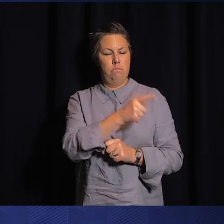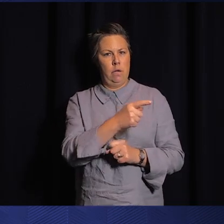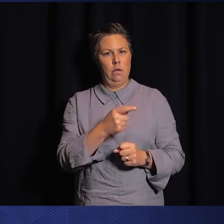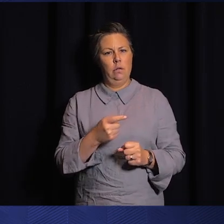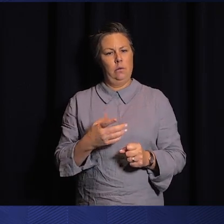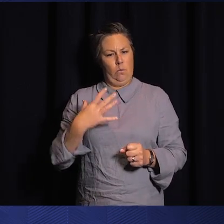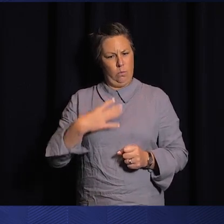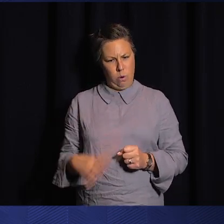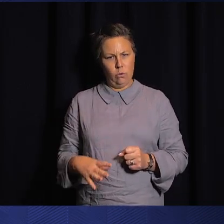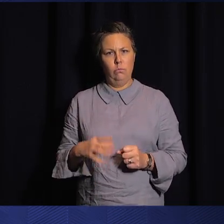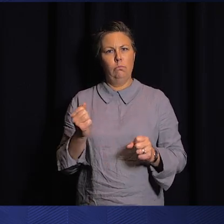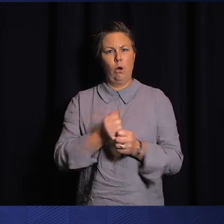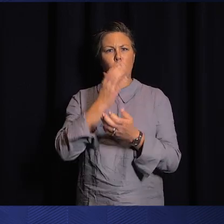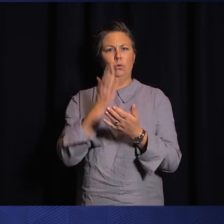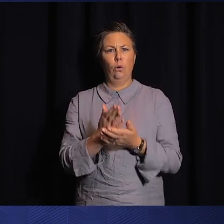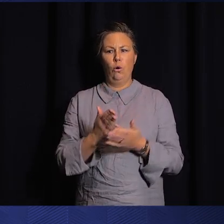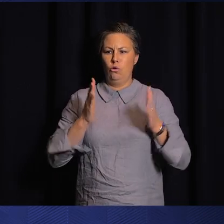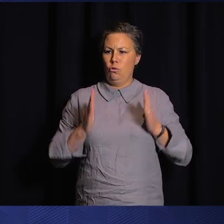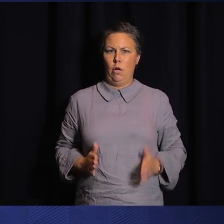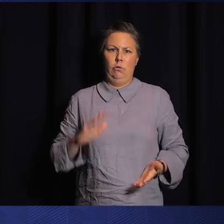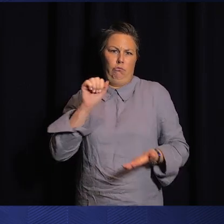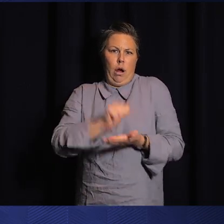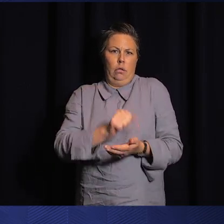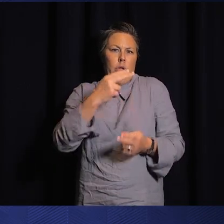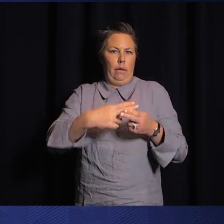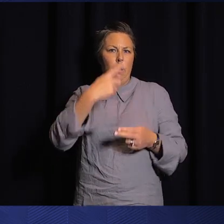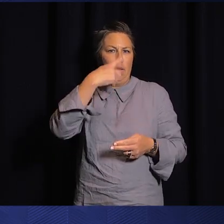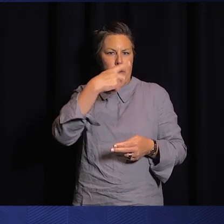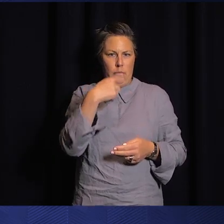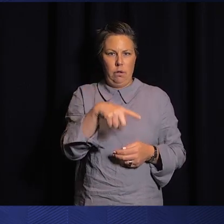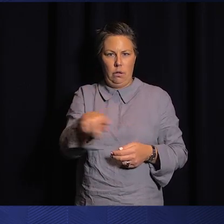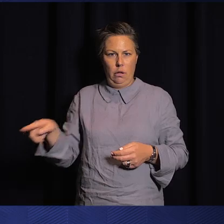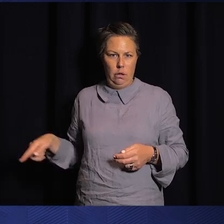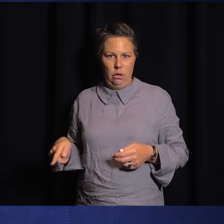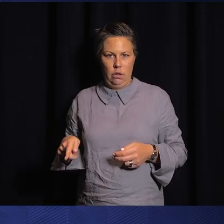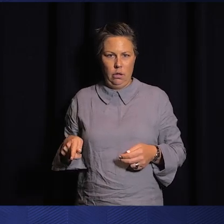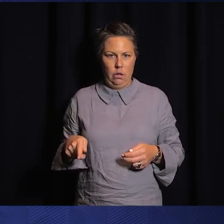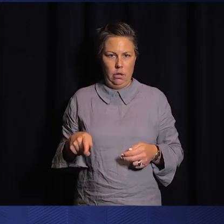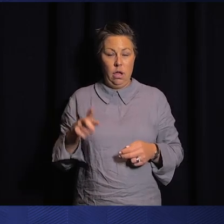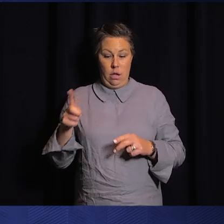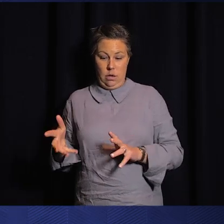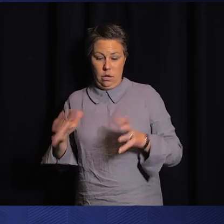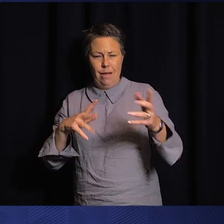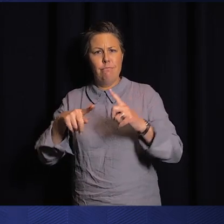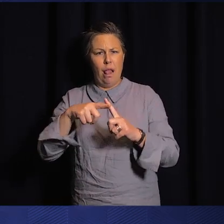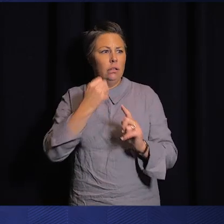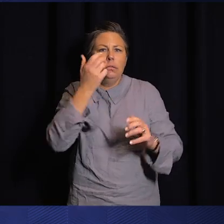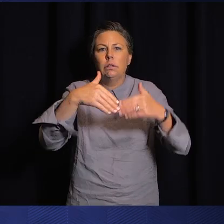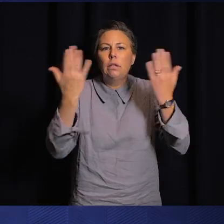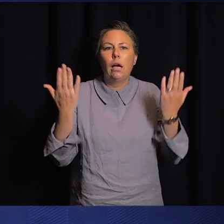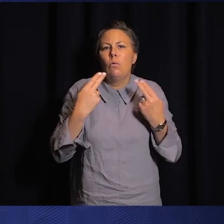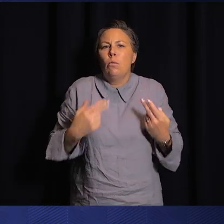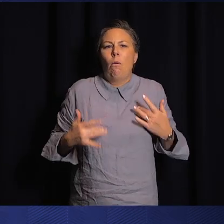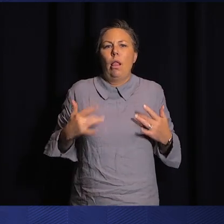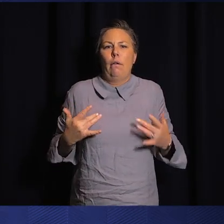to uphold the rights of its citizens, not only in normal times, but also in times of disasters. So our aim is